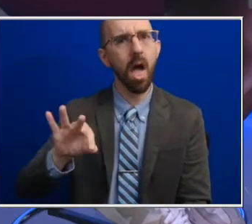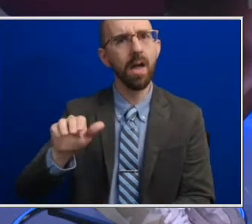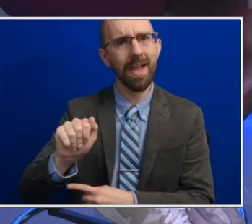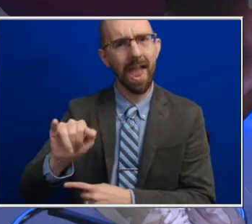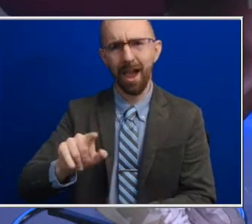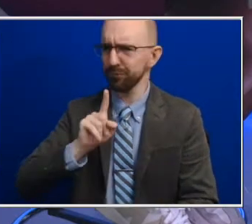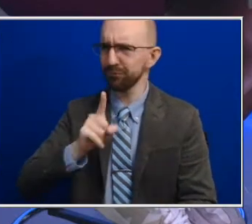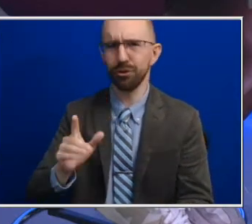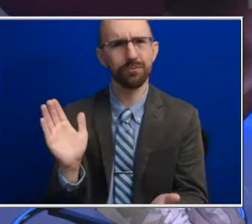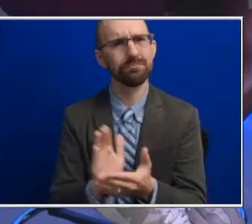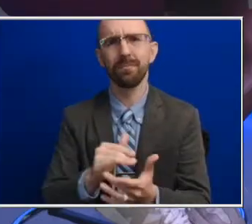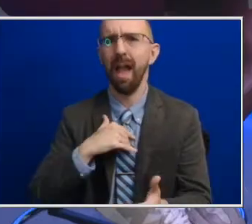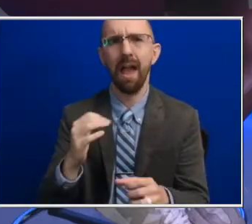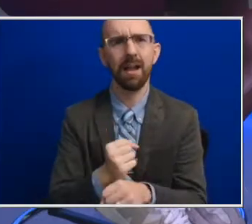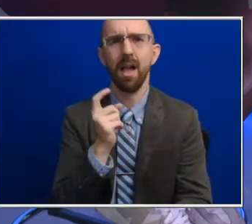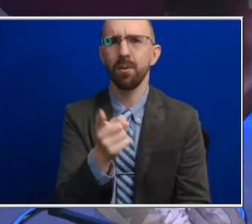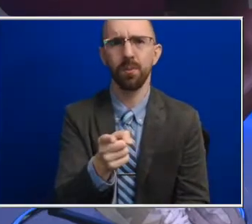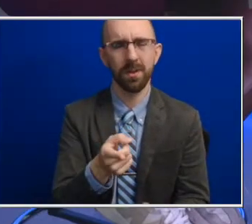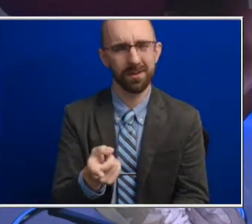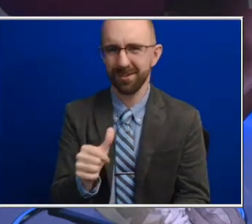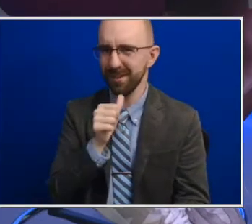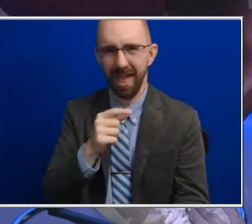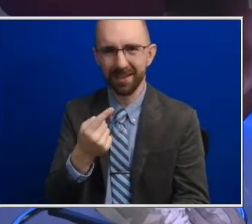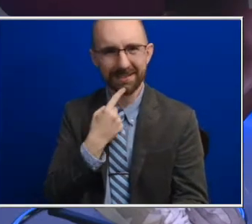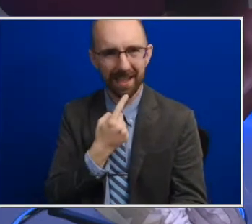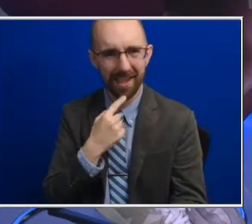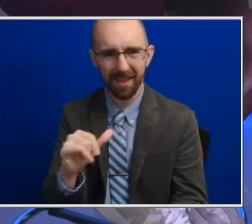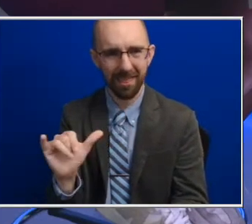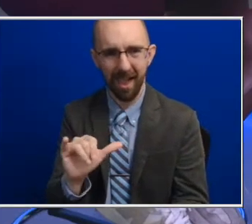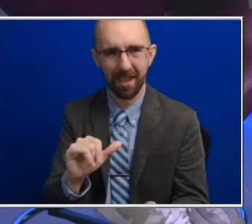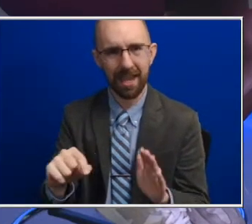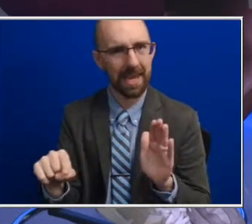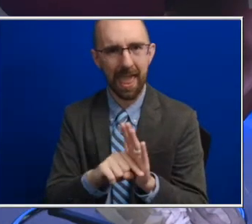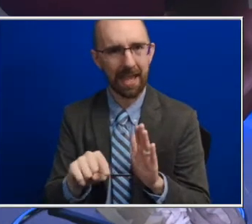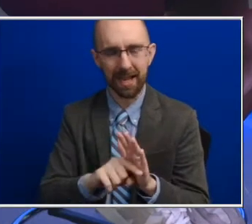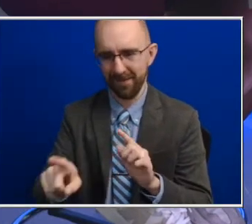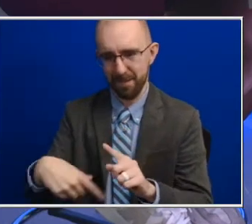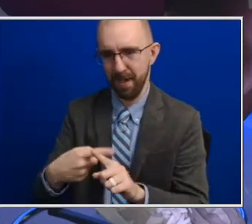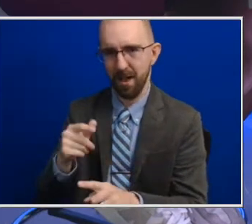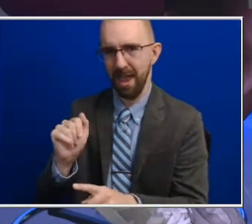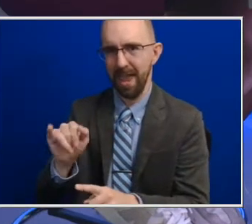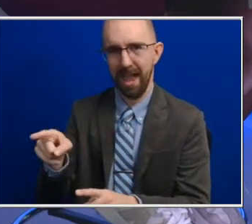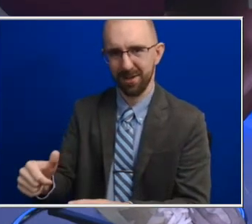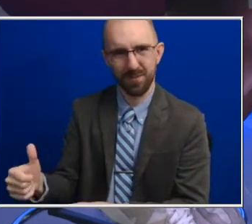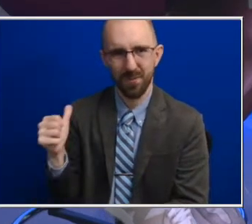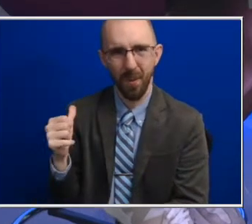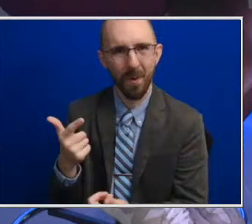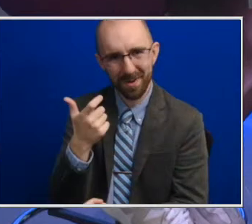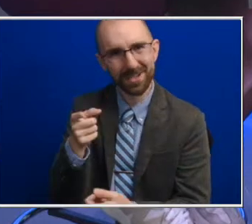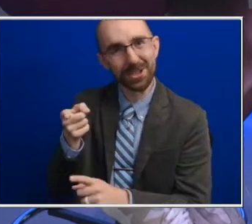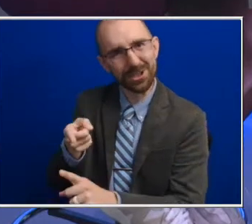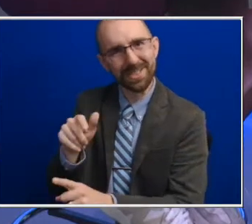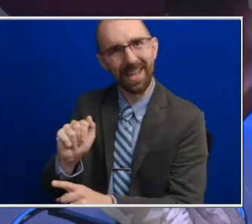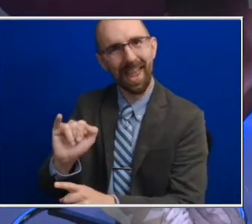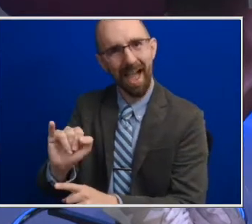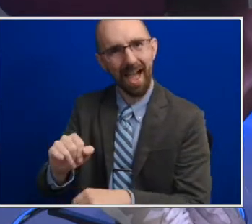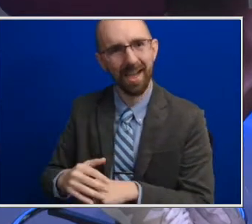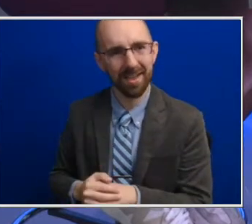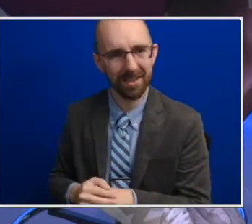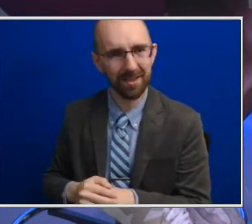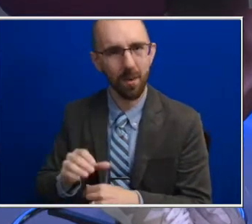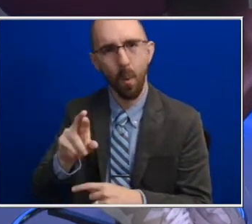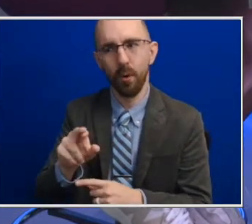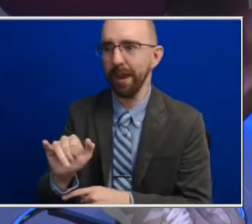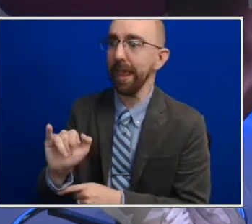gotcha. She's not going to say negative things about AI, because she is AI. Or it